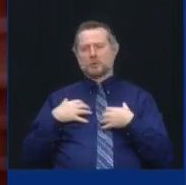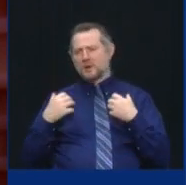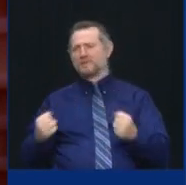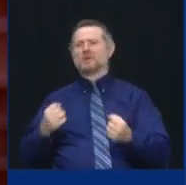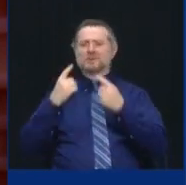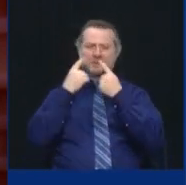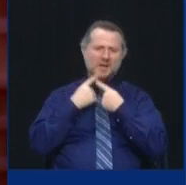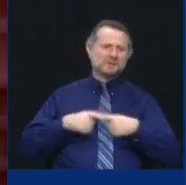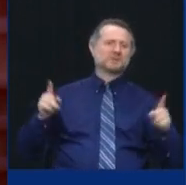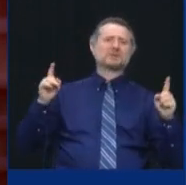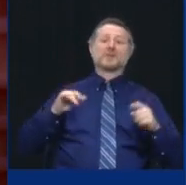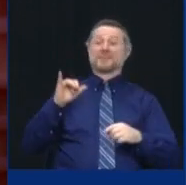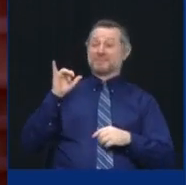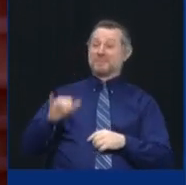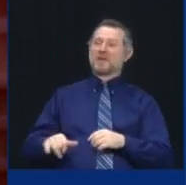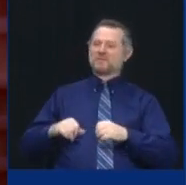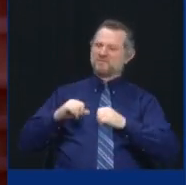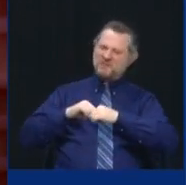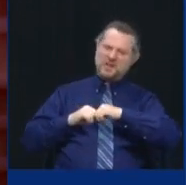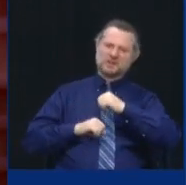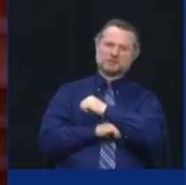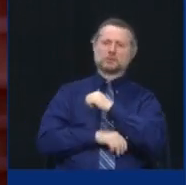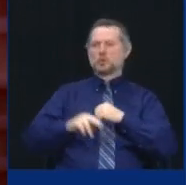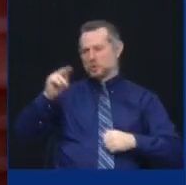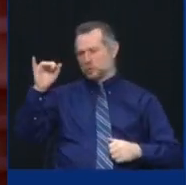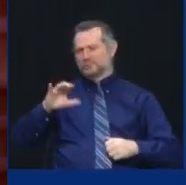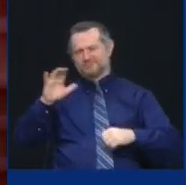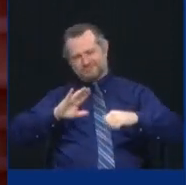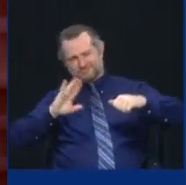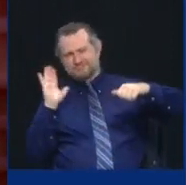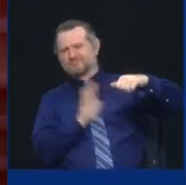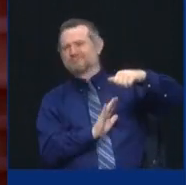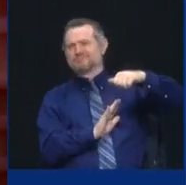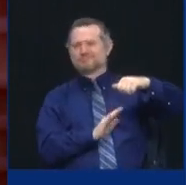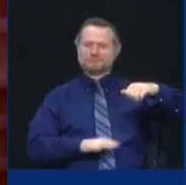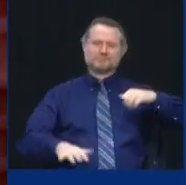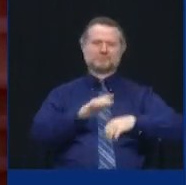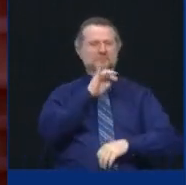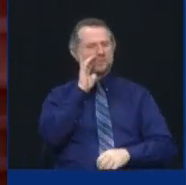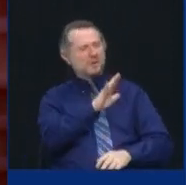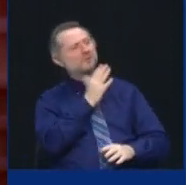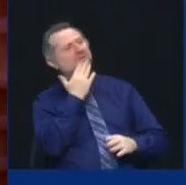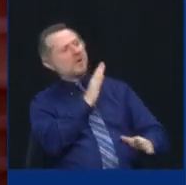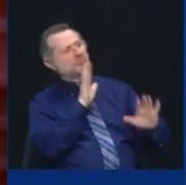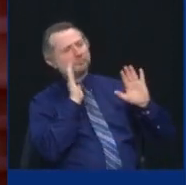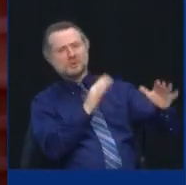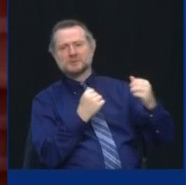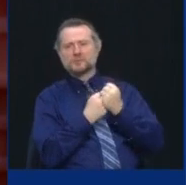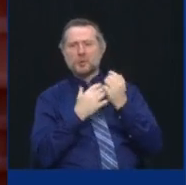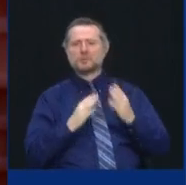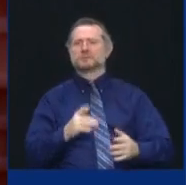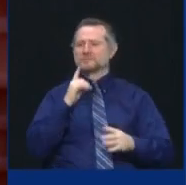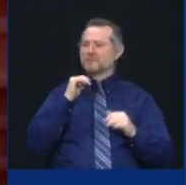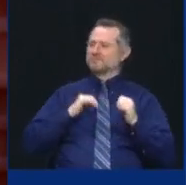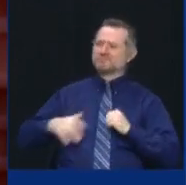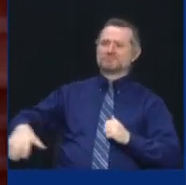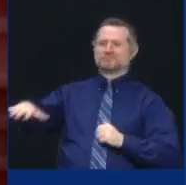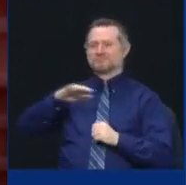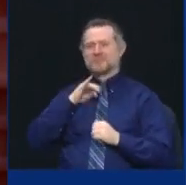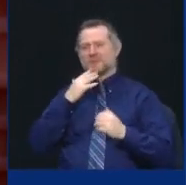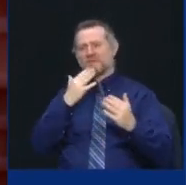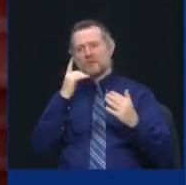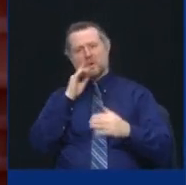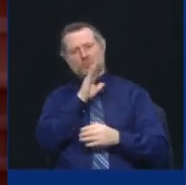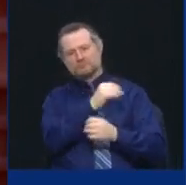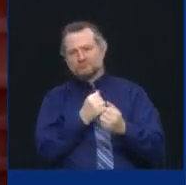very foundation of New York City. Thank you. You've been a tremendous supporter of the arts, and we're so grateful for your